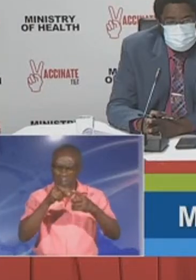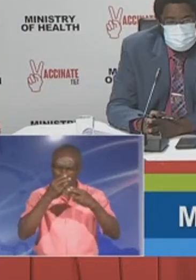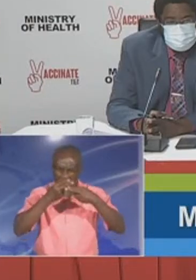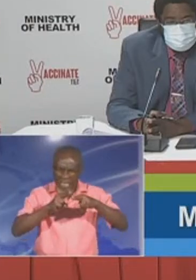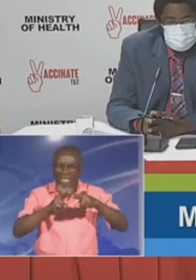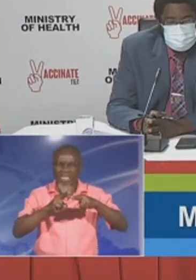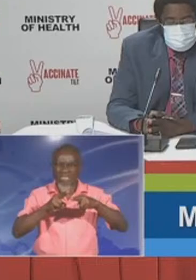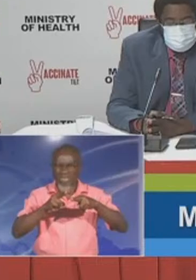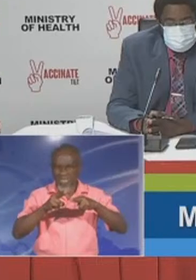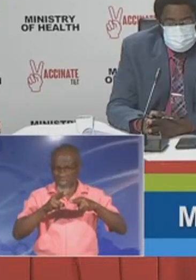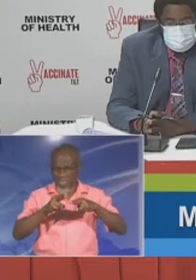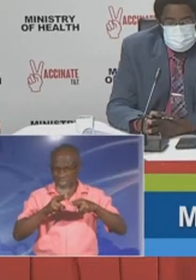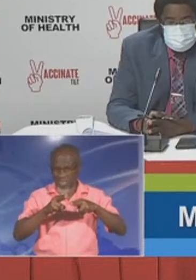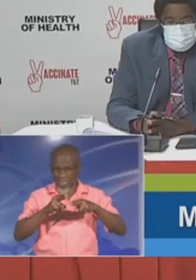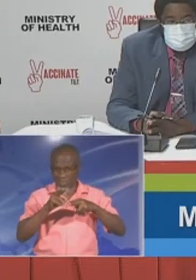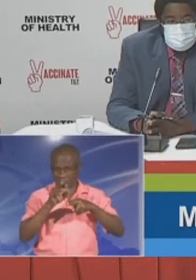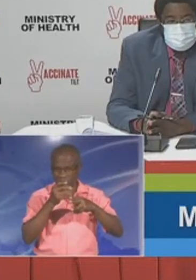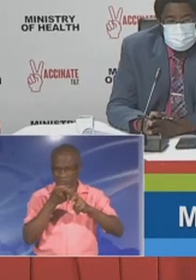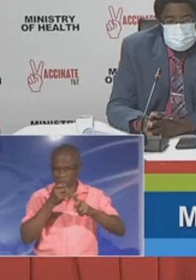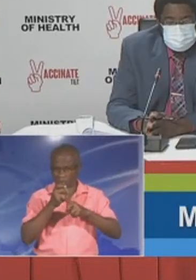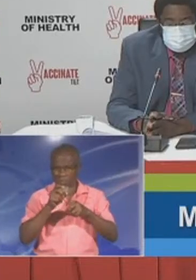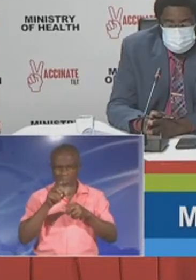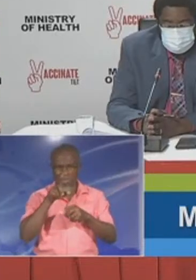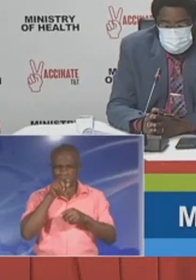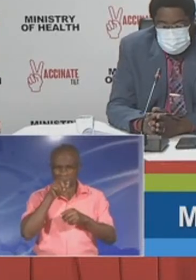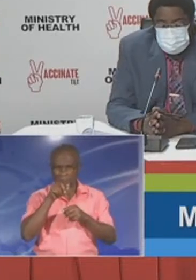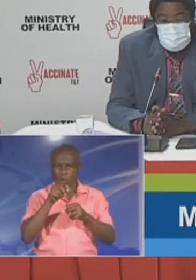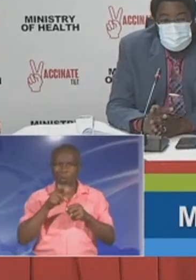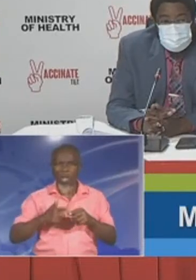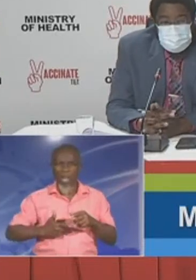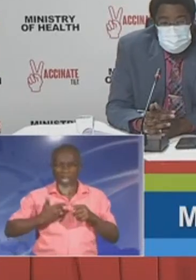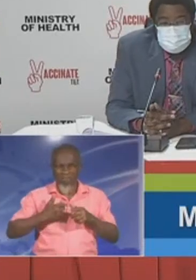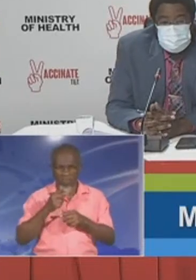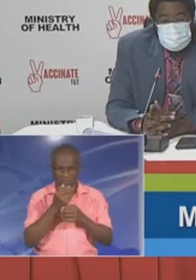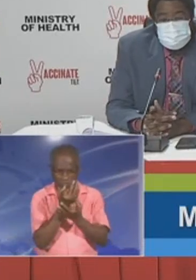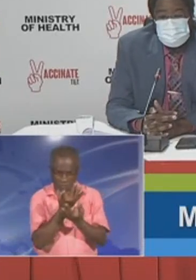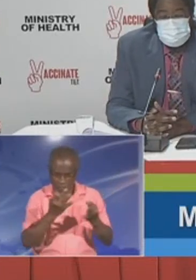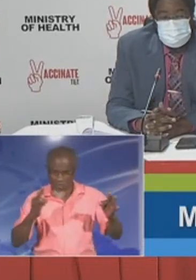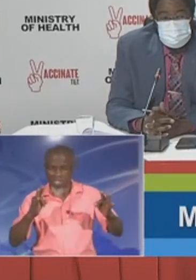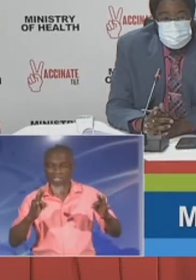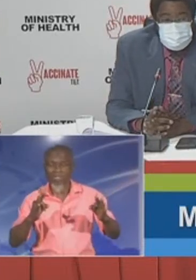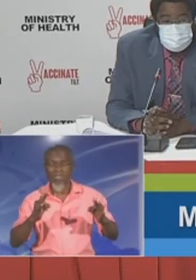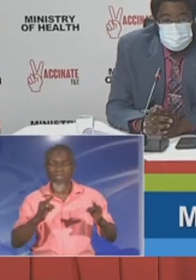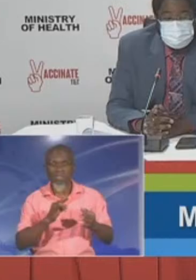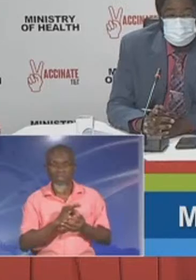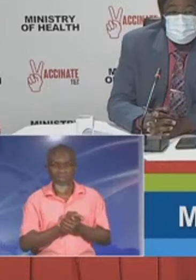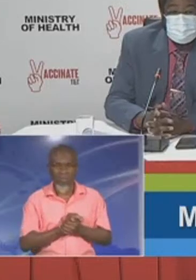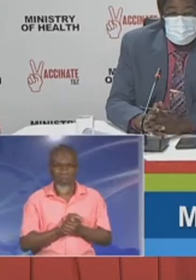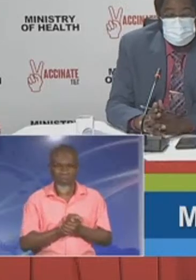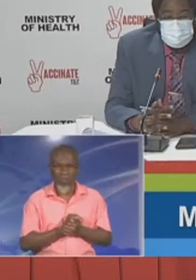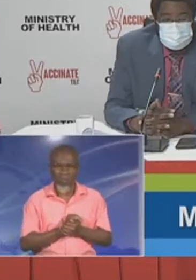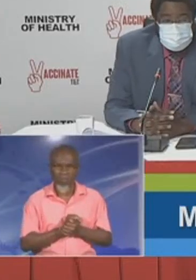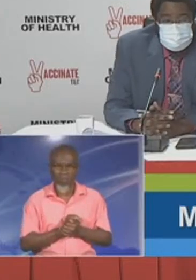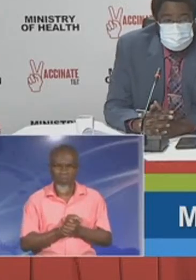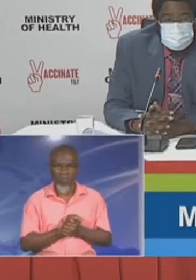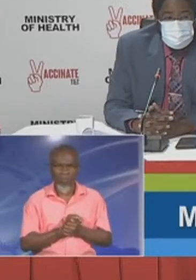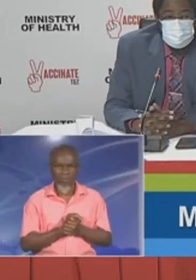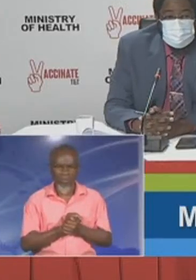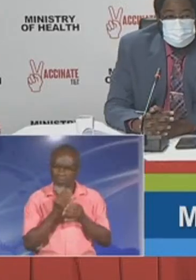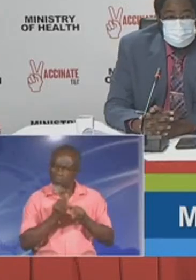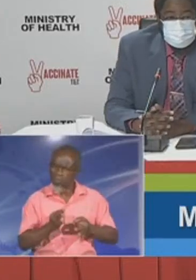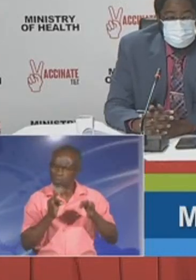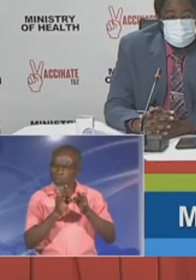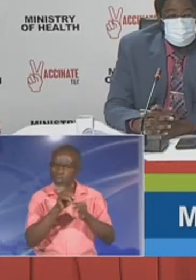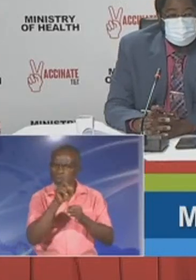so, what measures are in place for it? Thank you. Okay, thanks for that. That's an interesting and important question. It speaks to